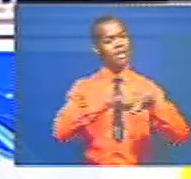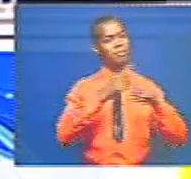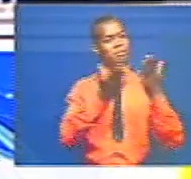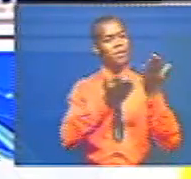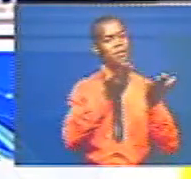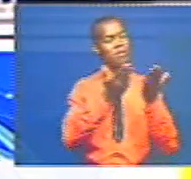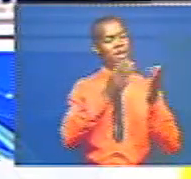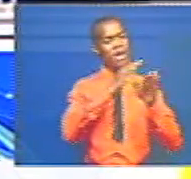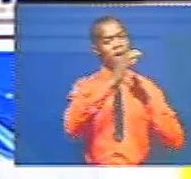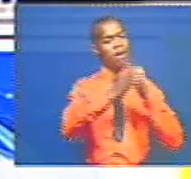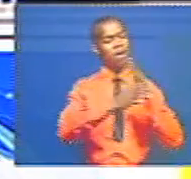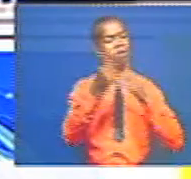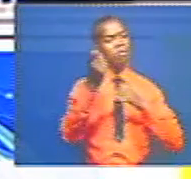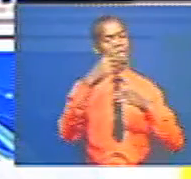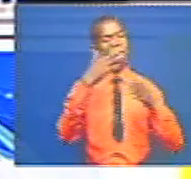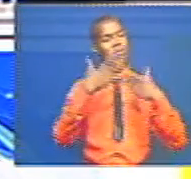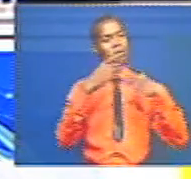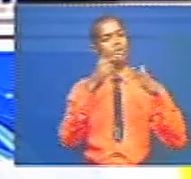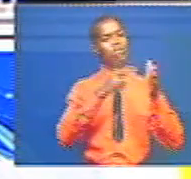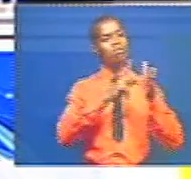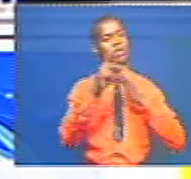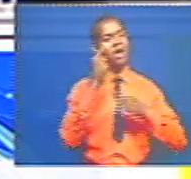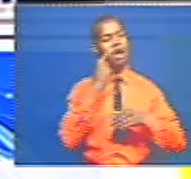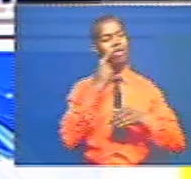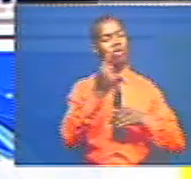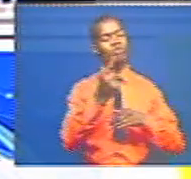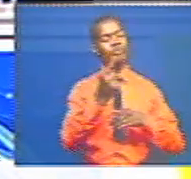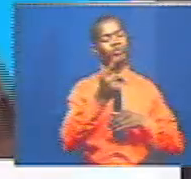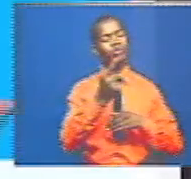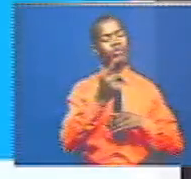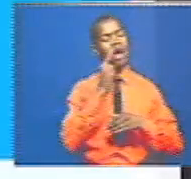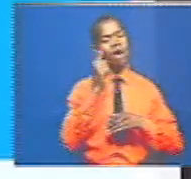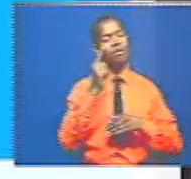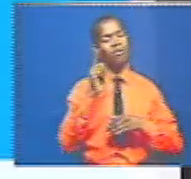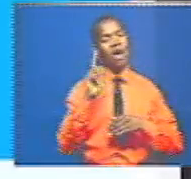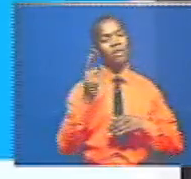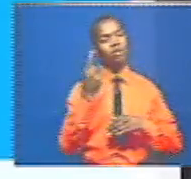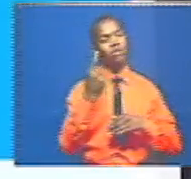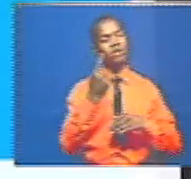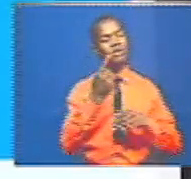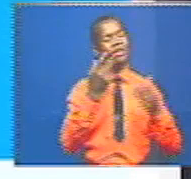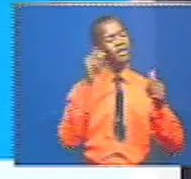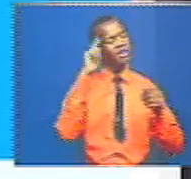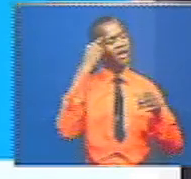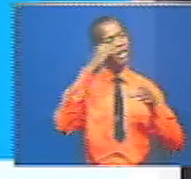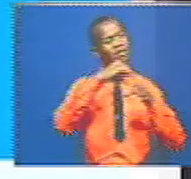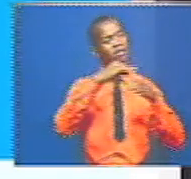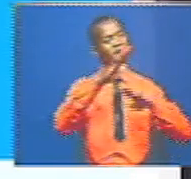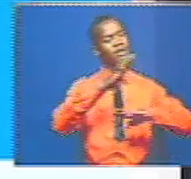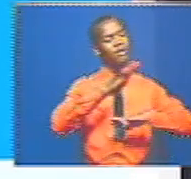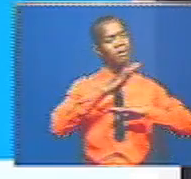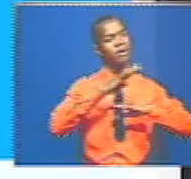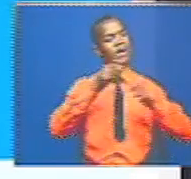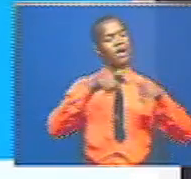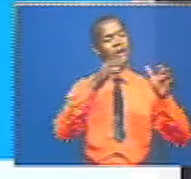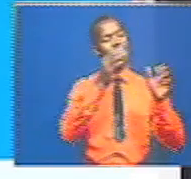at the end of the month, people pay 1,000 shillings, 2,000 shillings for water. Are we investing enough in infrastructure to even, you know, let the